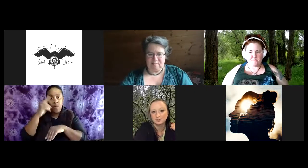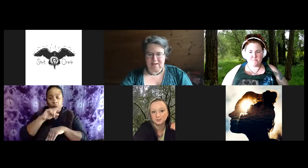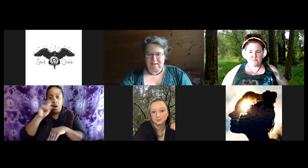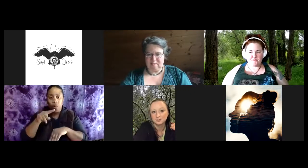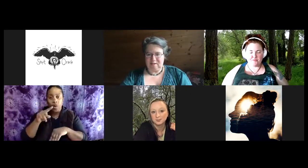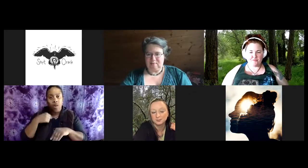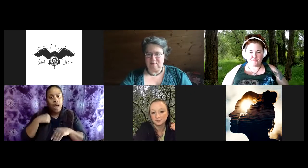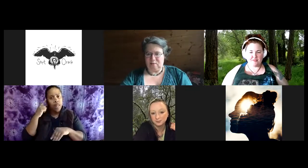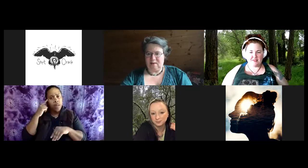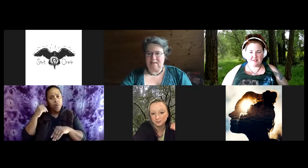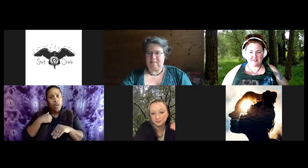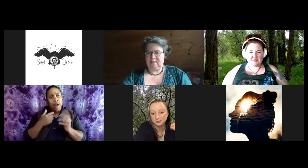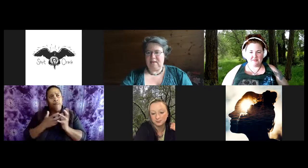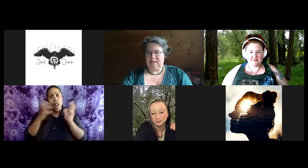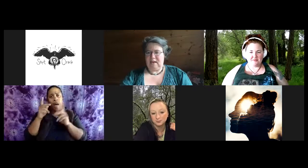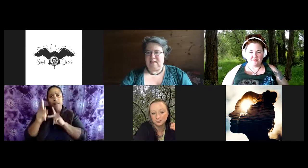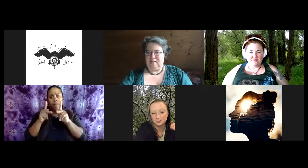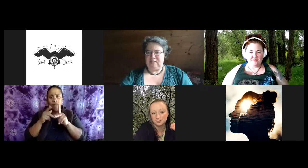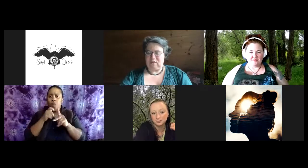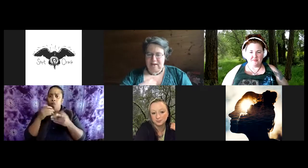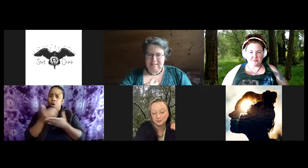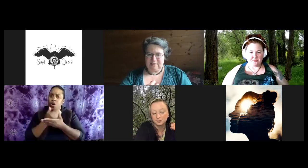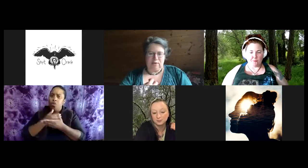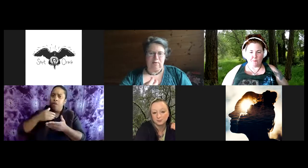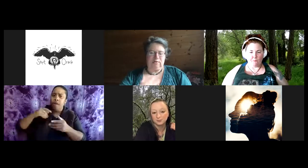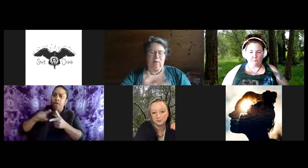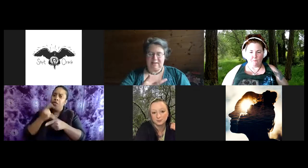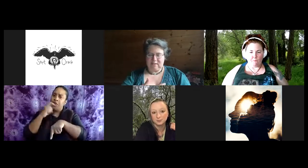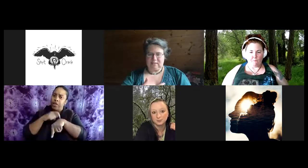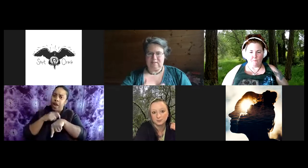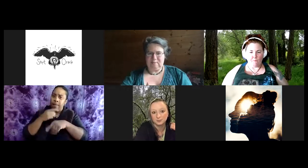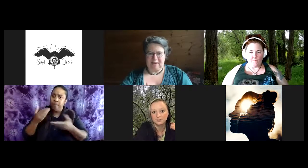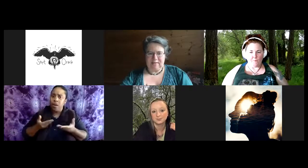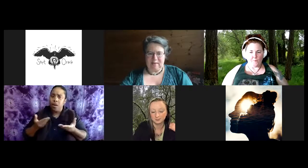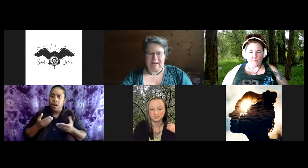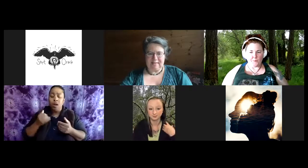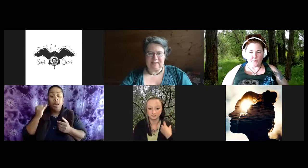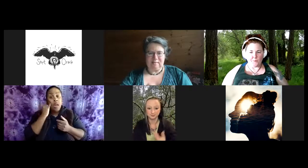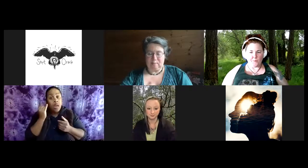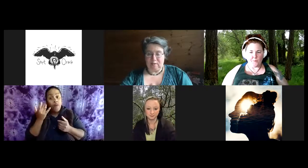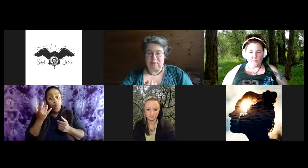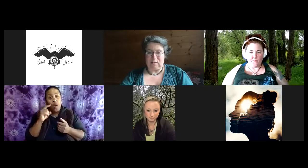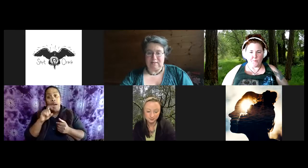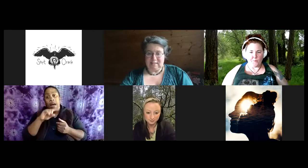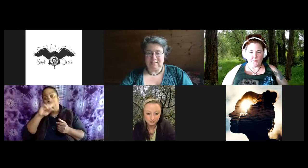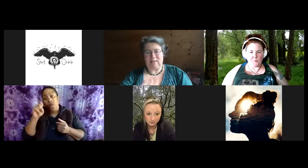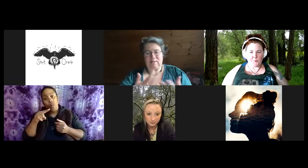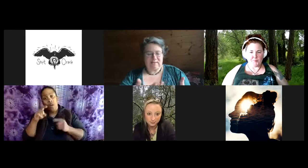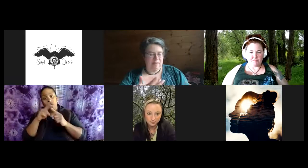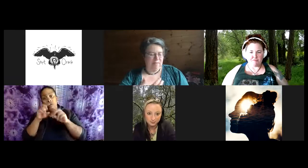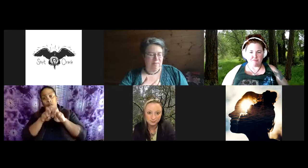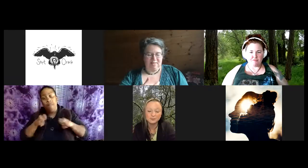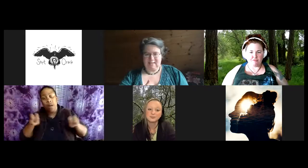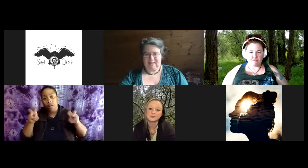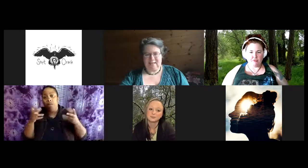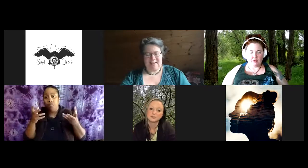tonight that might not have been here before, and it's great if you want to ask a question of the panel that you ask a more personal question. So